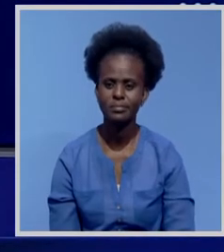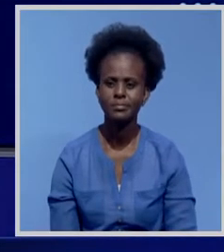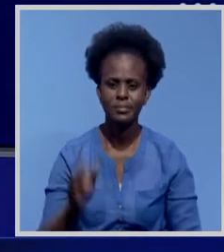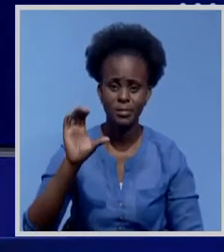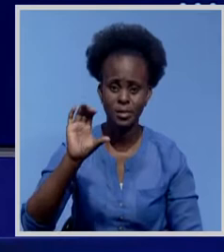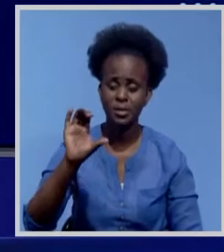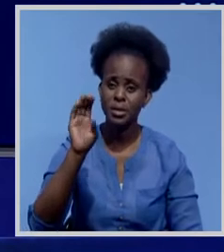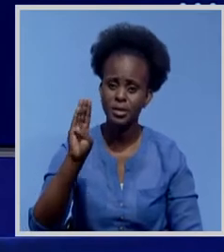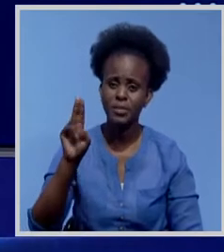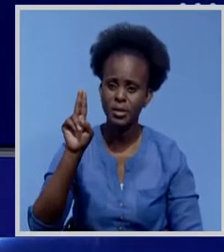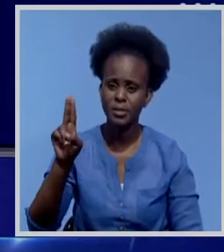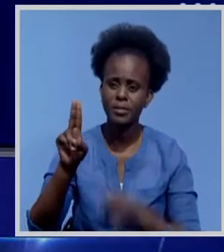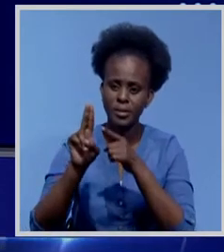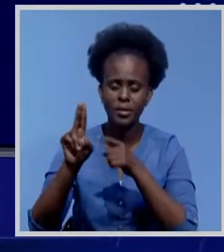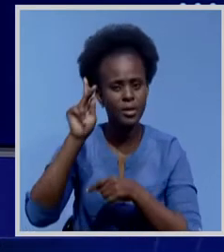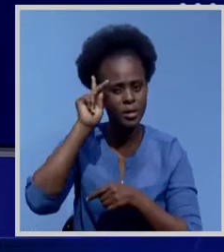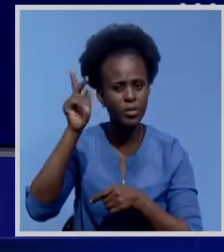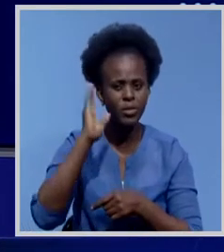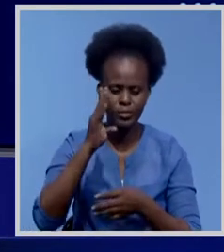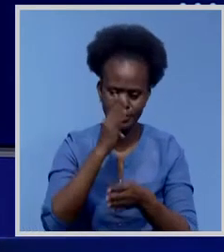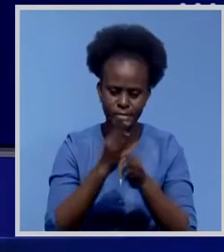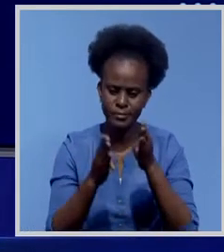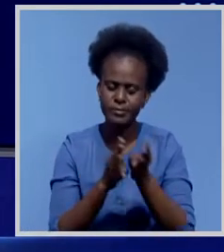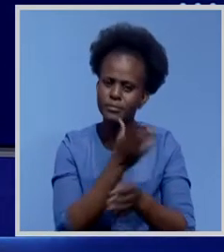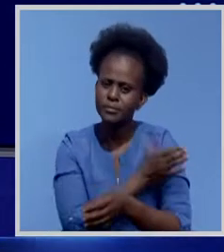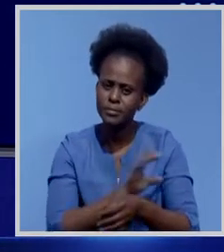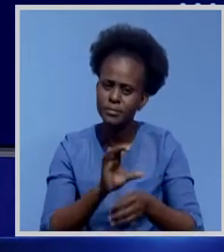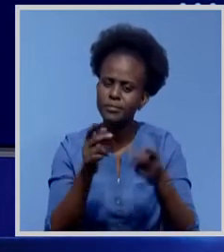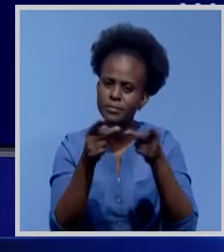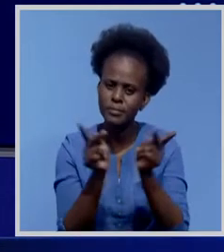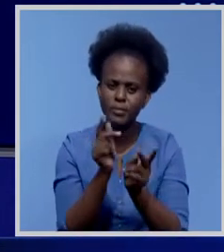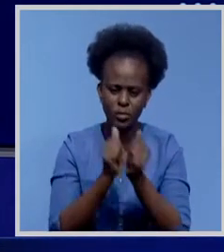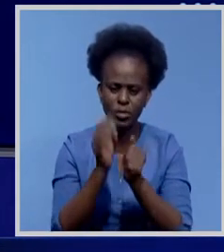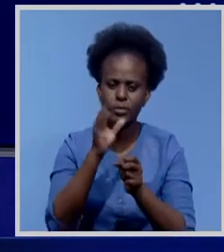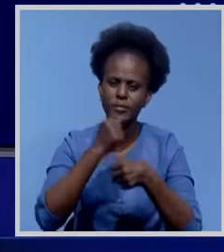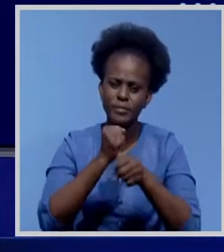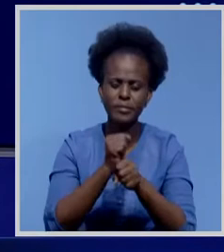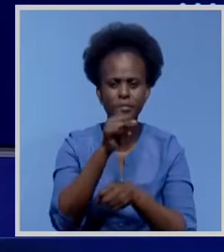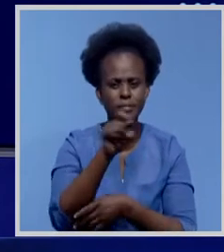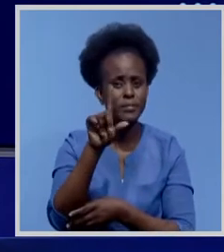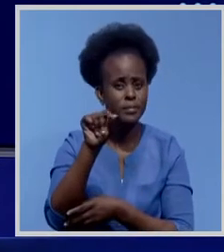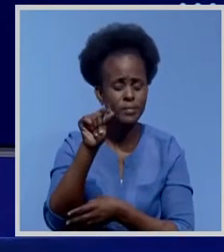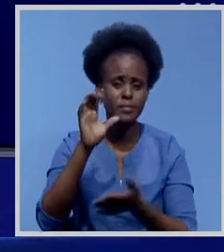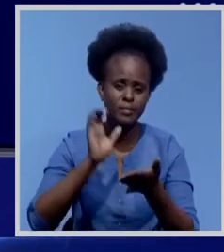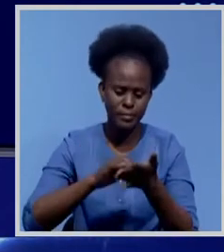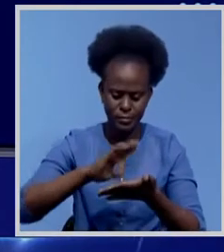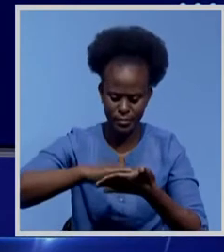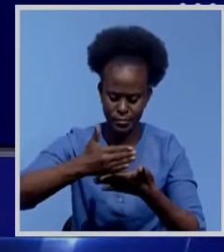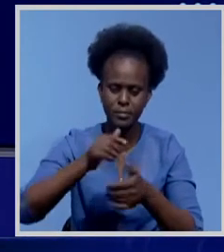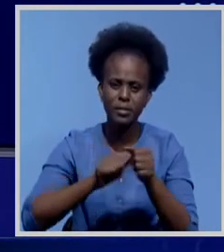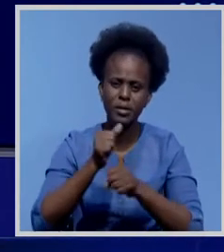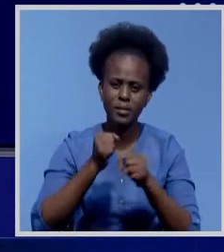The Copperbelt University in Kitwe will build a computer assembly plant which will be manufacturing over 120,000 laptops